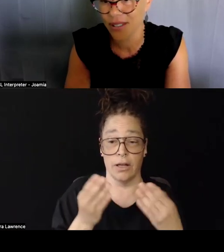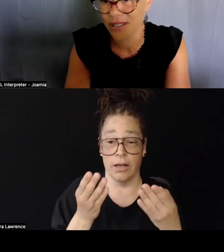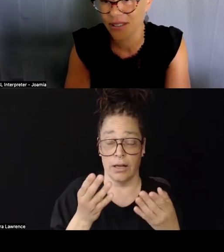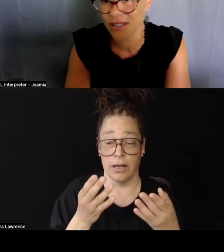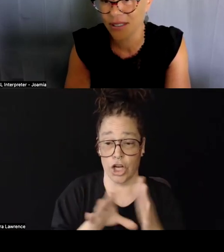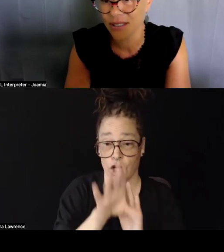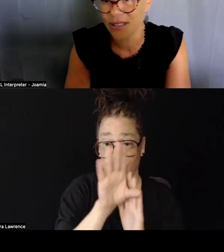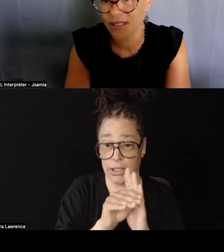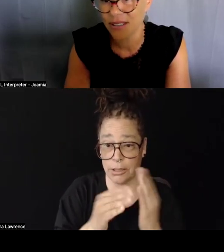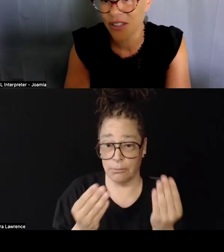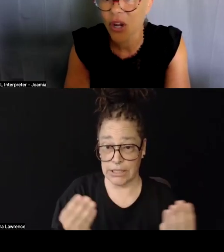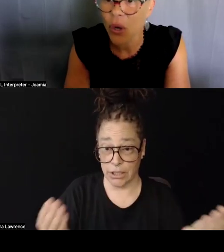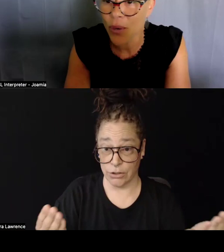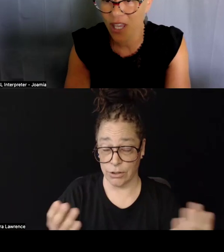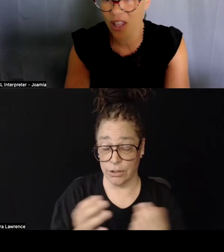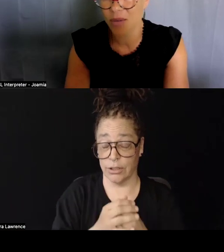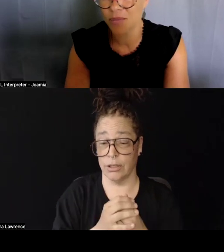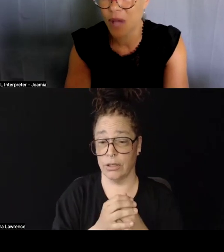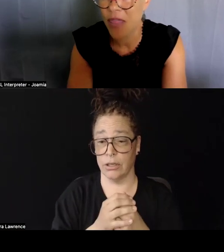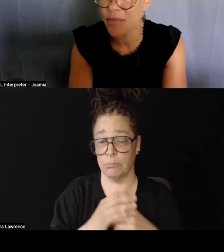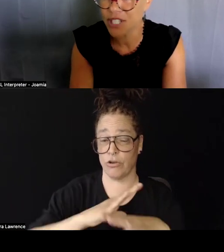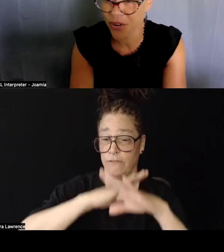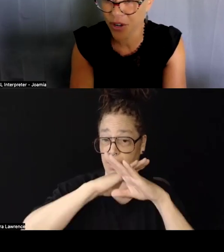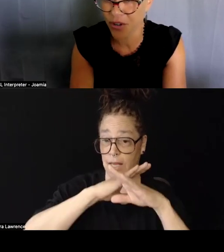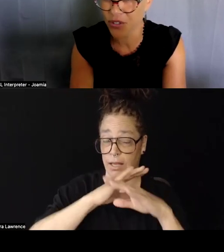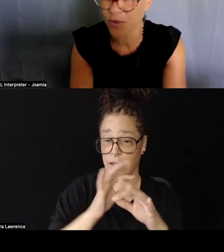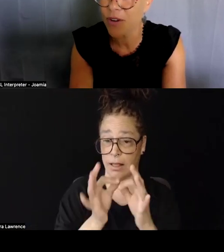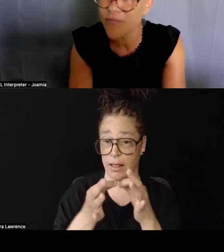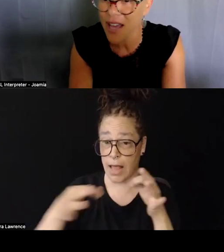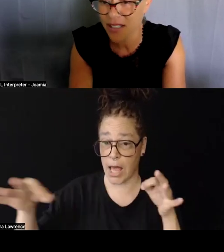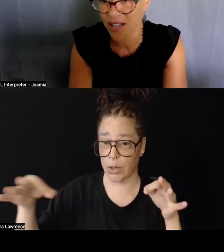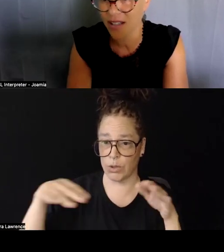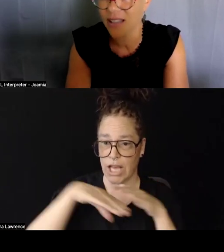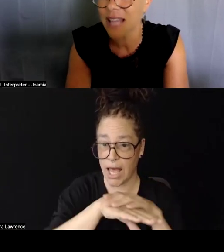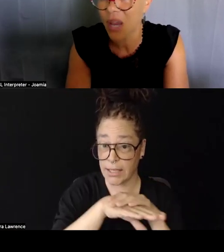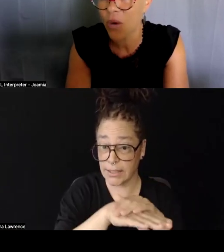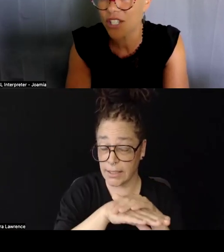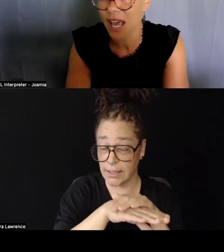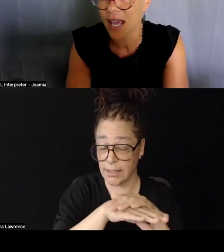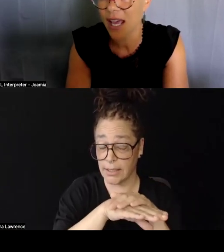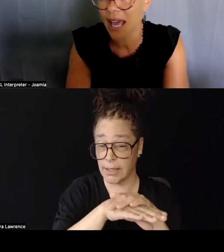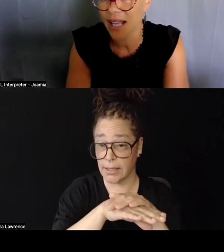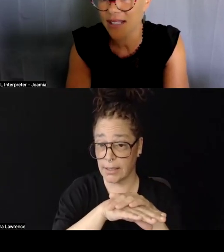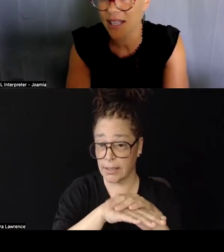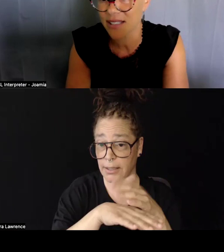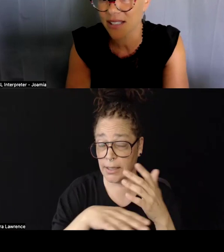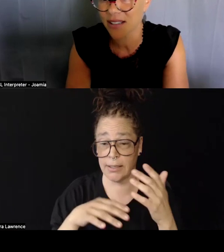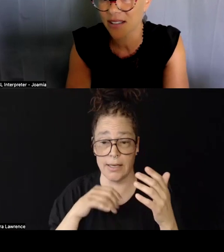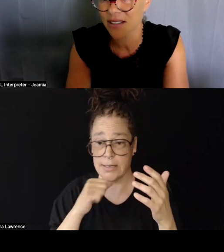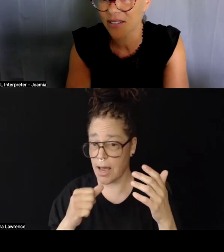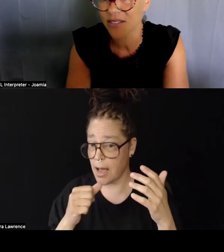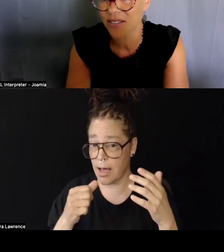If the curriculum and the materials prevent language